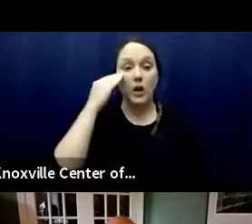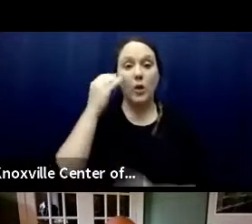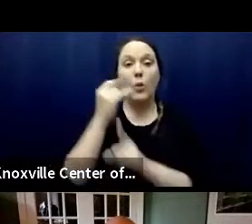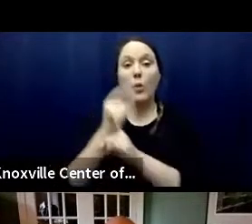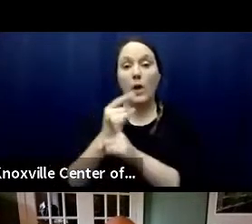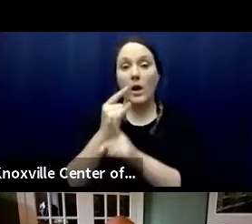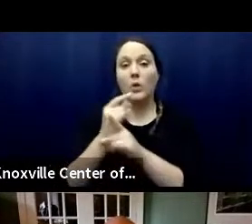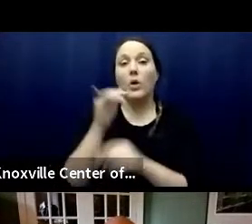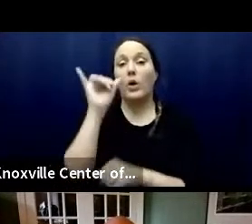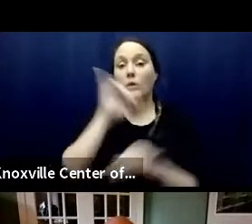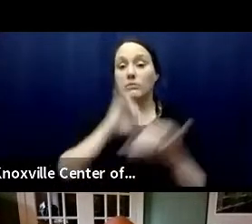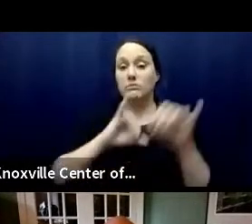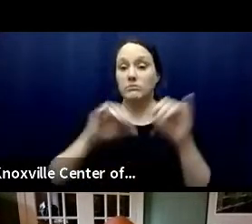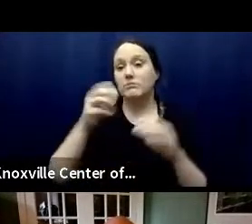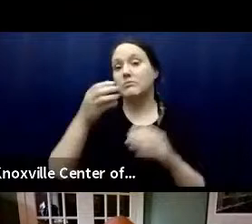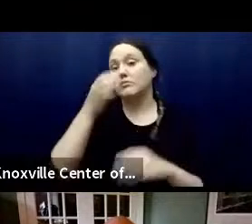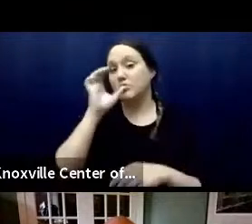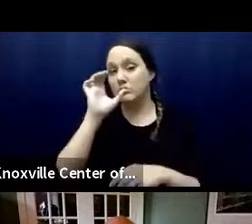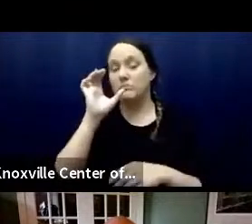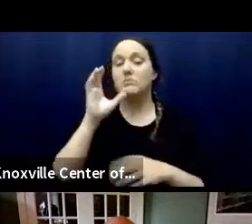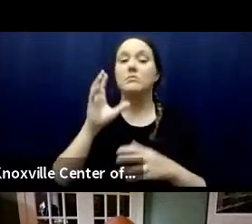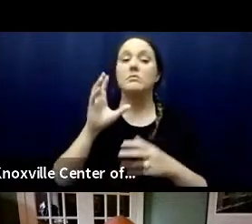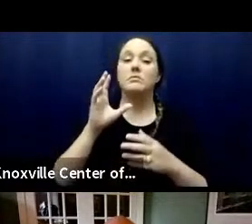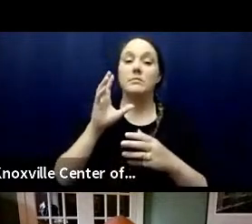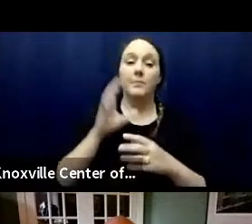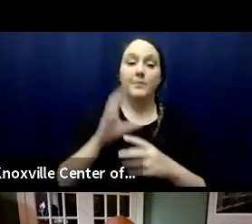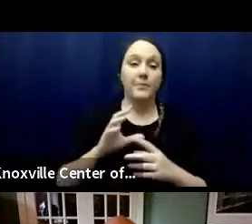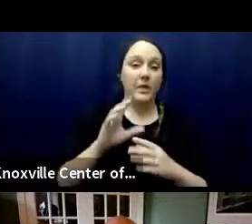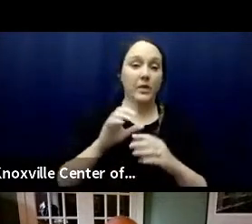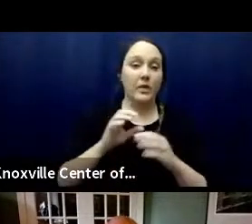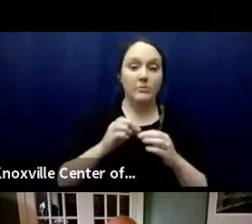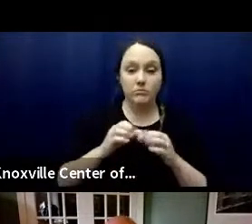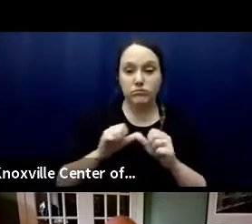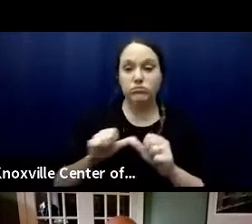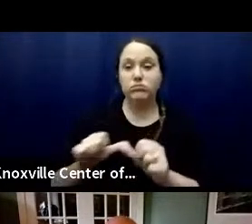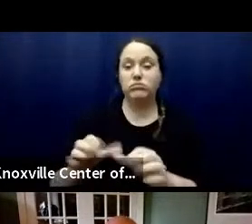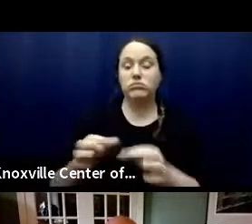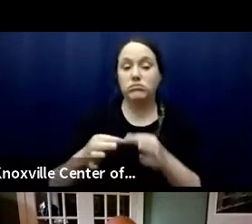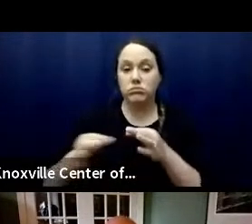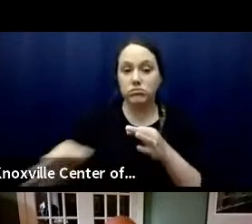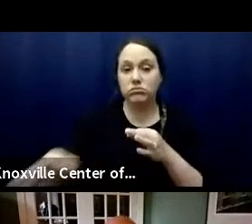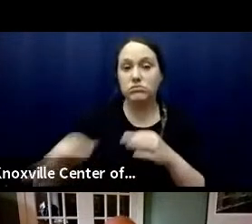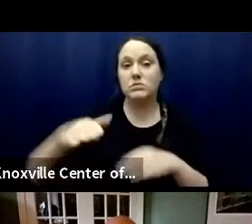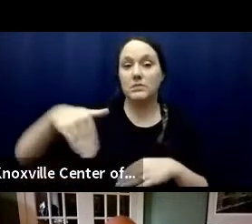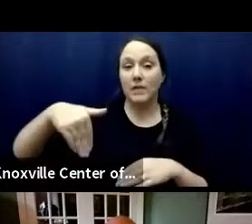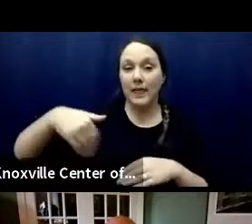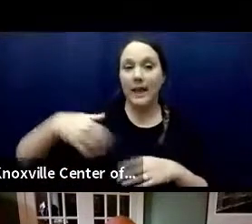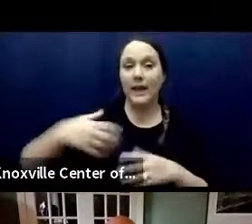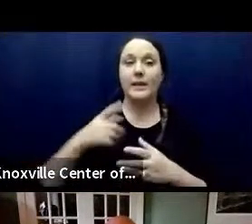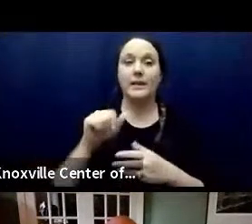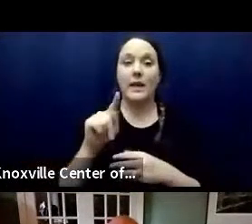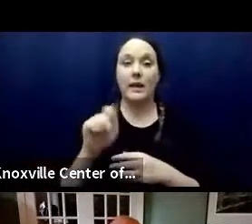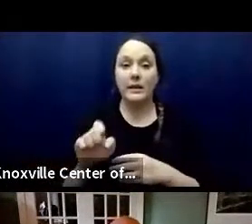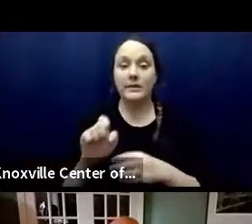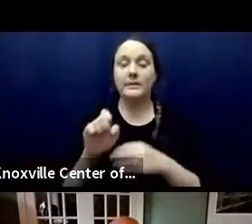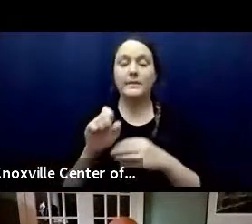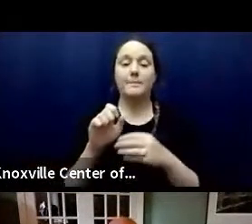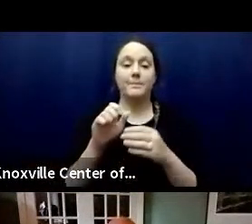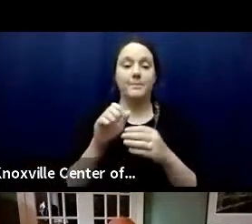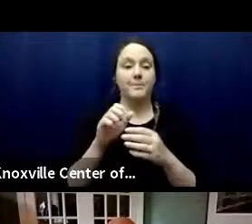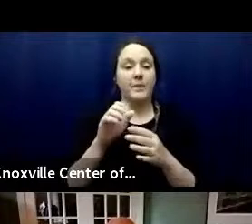consumption, prolonged alcohol consumption, especially late night alcohol consumption, inhibits people's